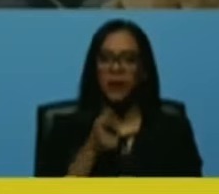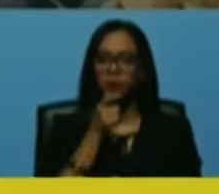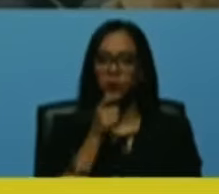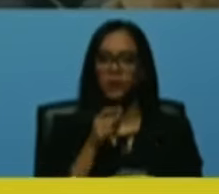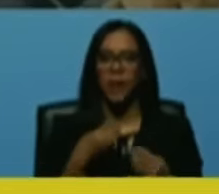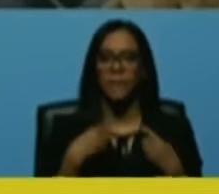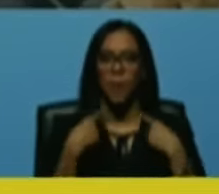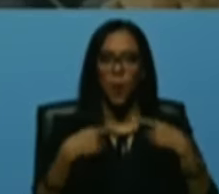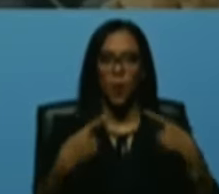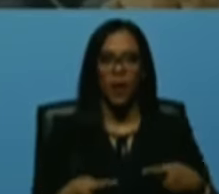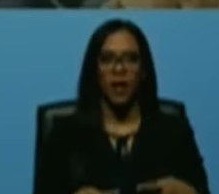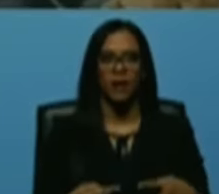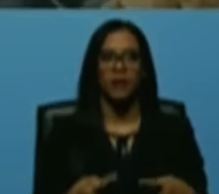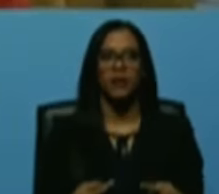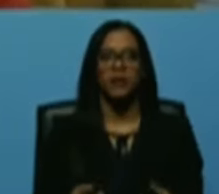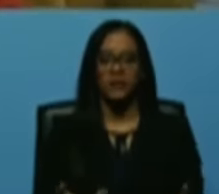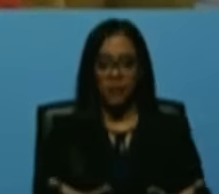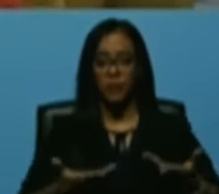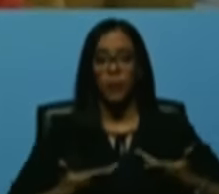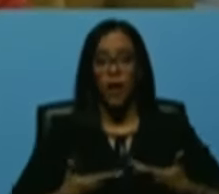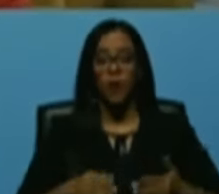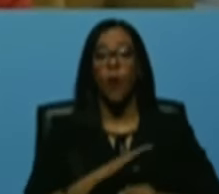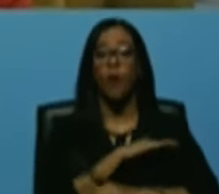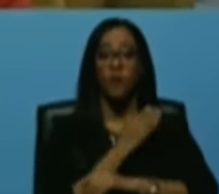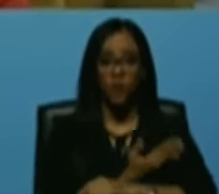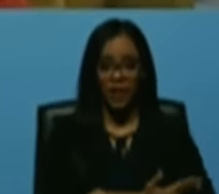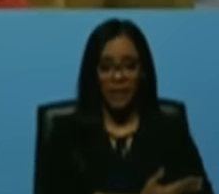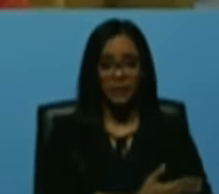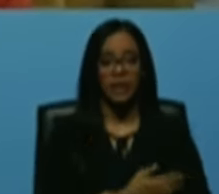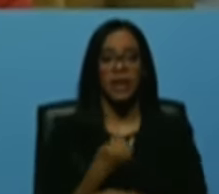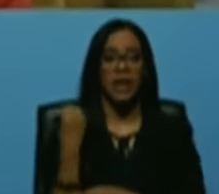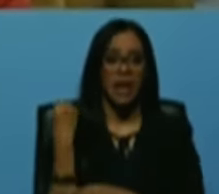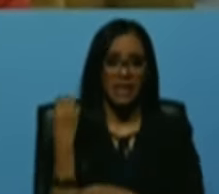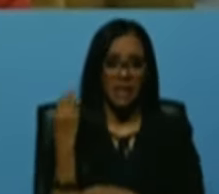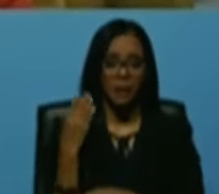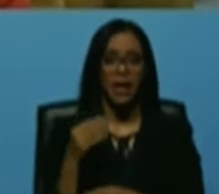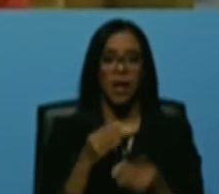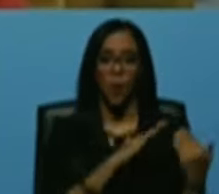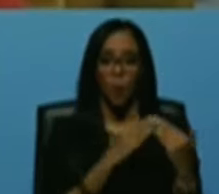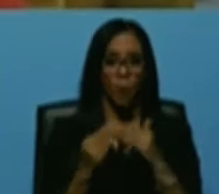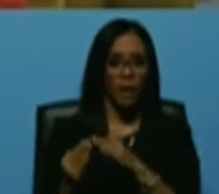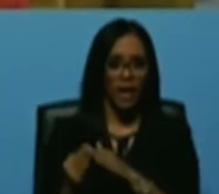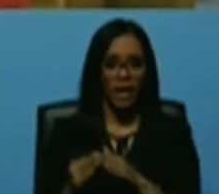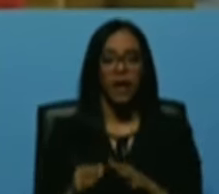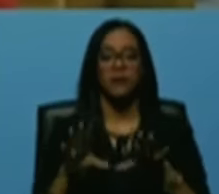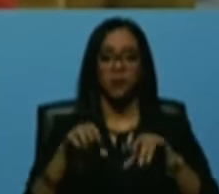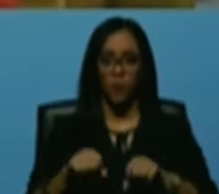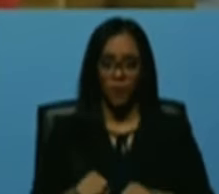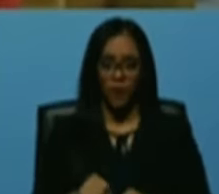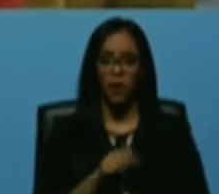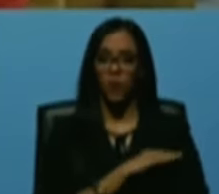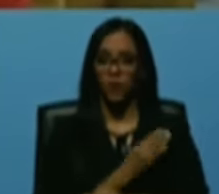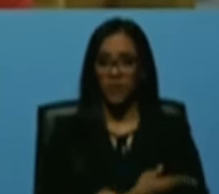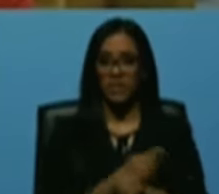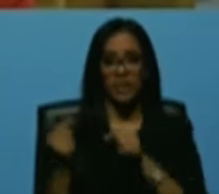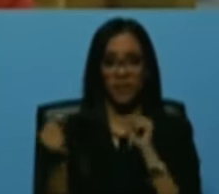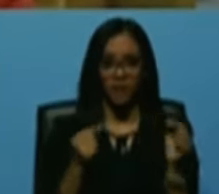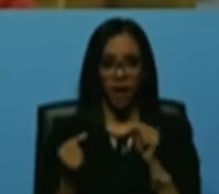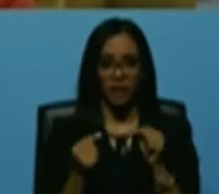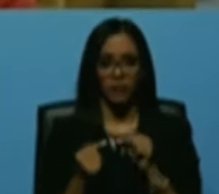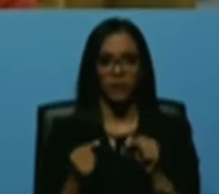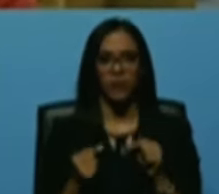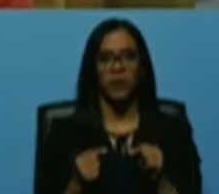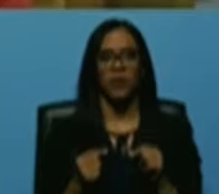popular consultation. There's a big debate which has been retaken, the community assembly, the debate,